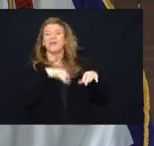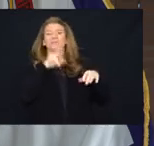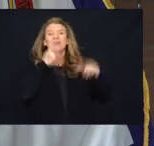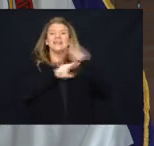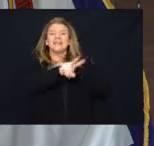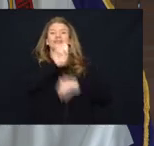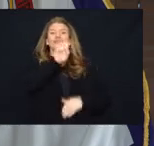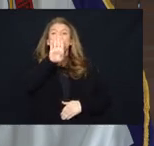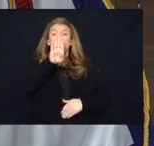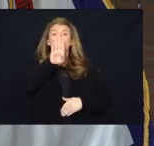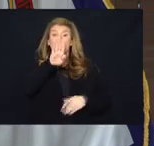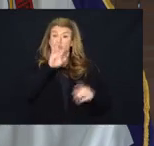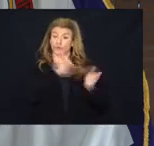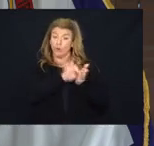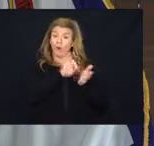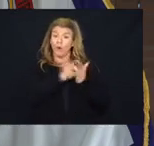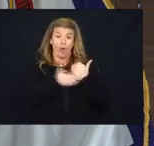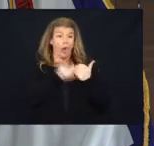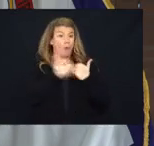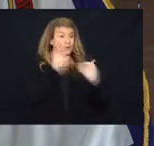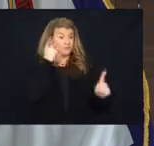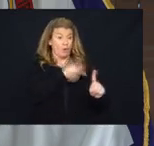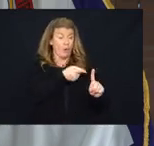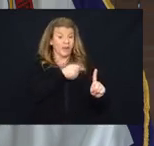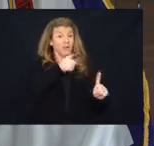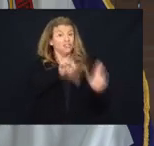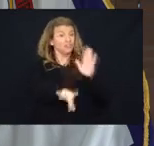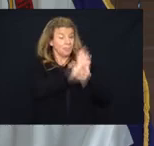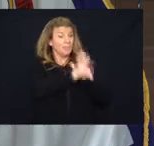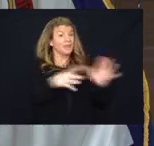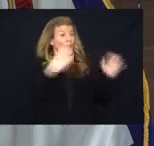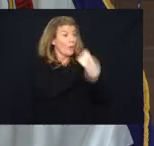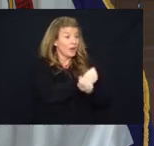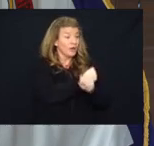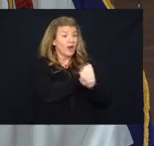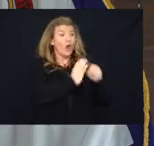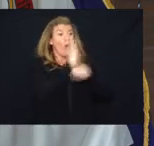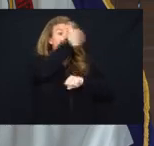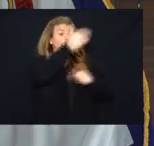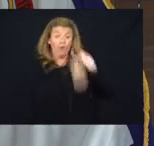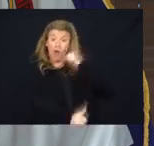point. Not only did she hit the winner, not only did she hit the over-under